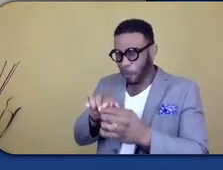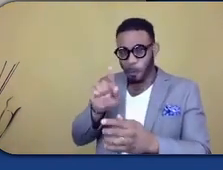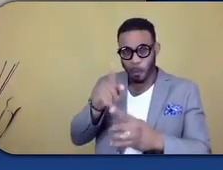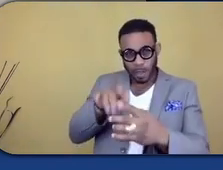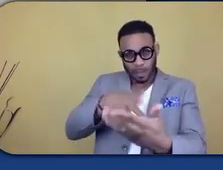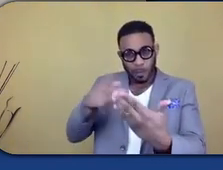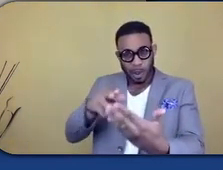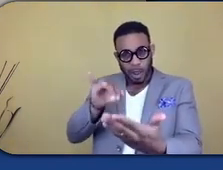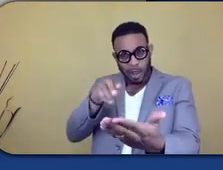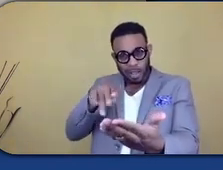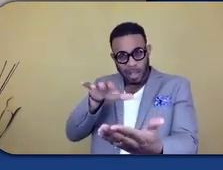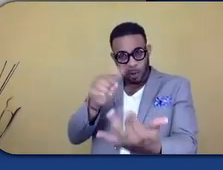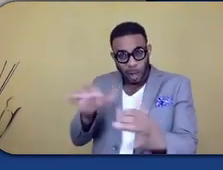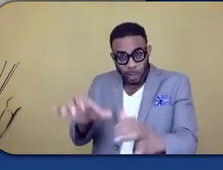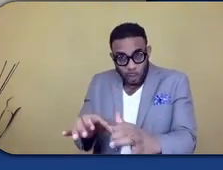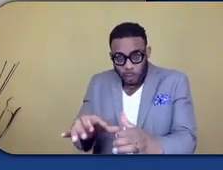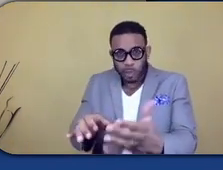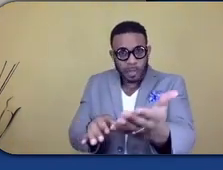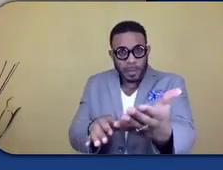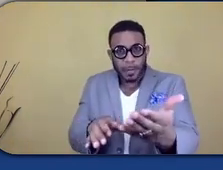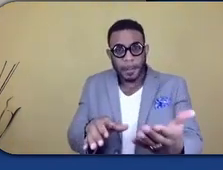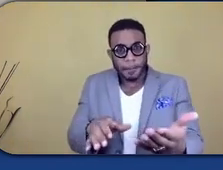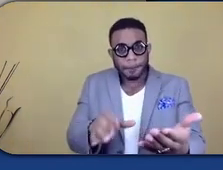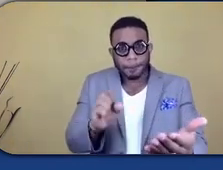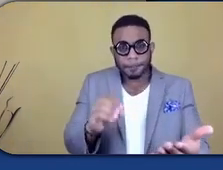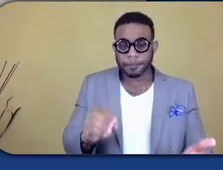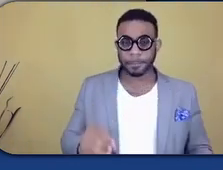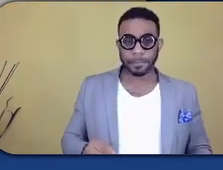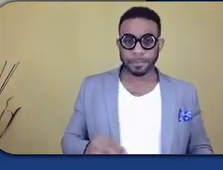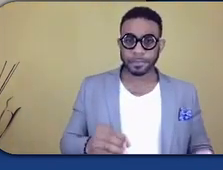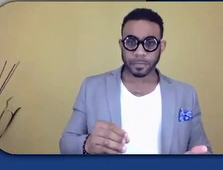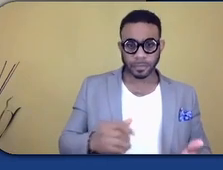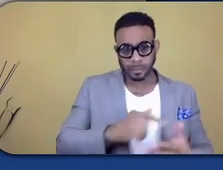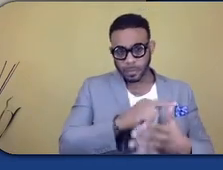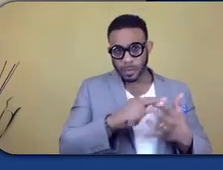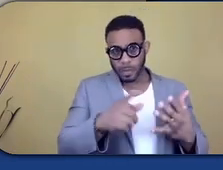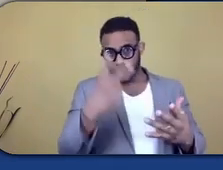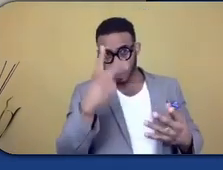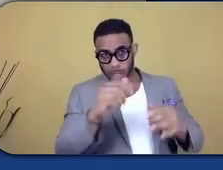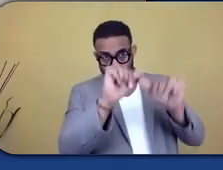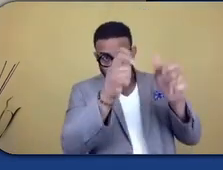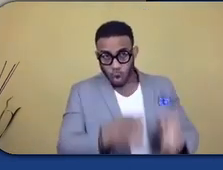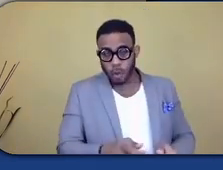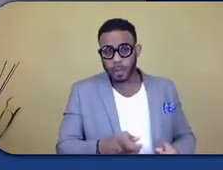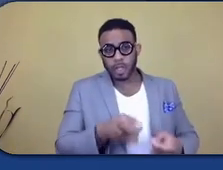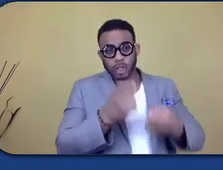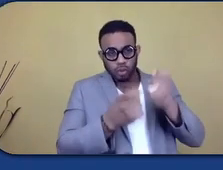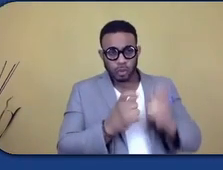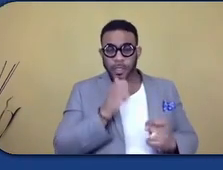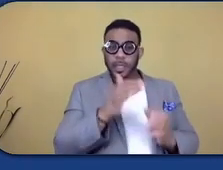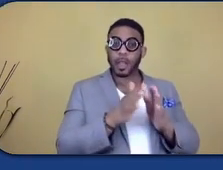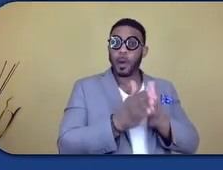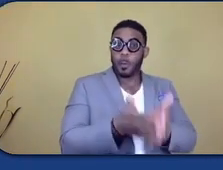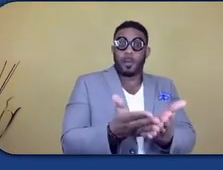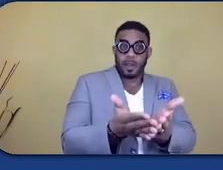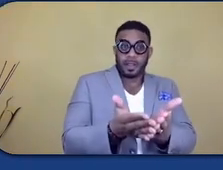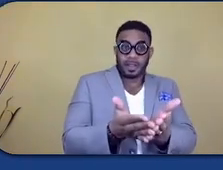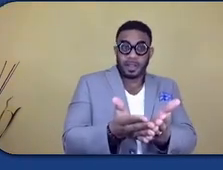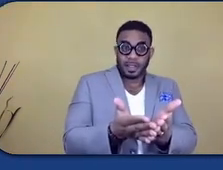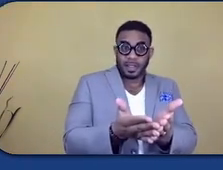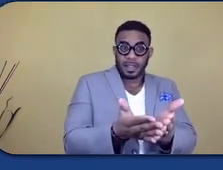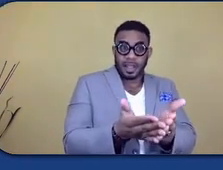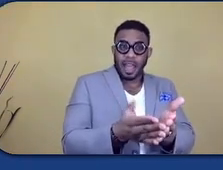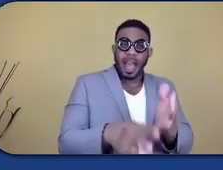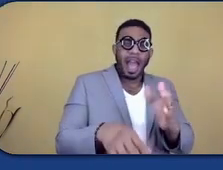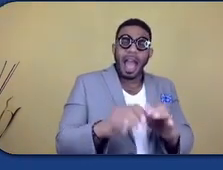what Jock was trying to do. And so the following sculpture is a book which is cast